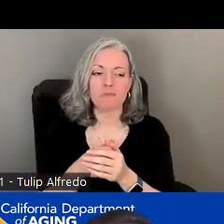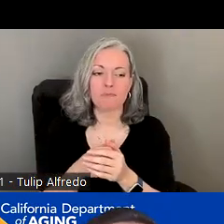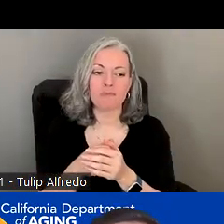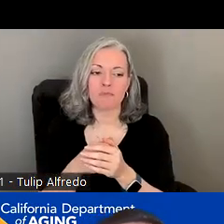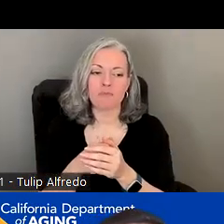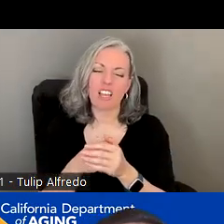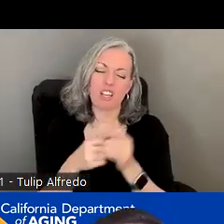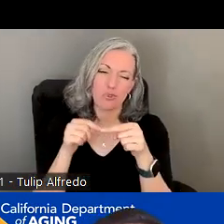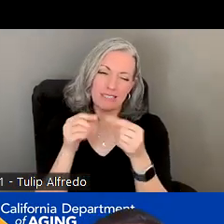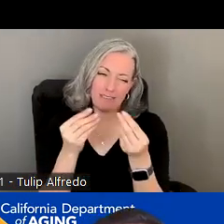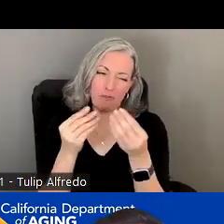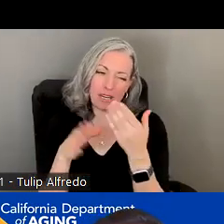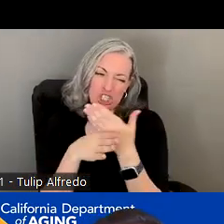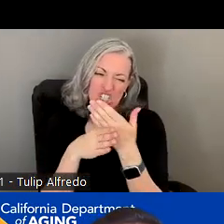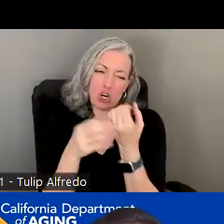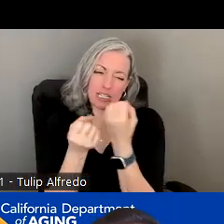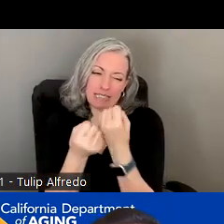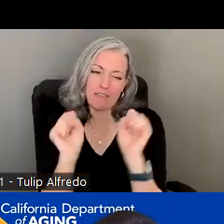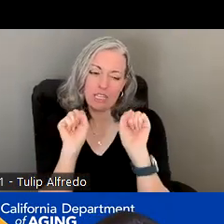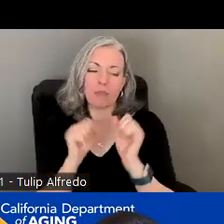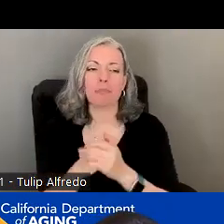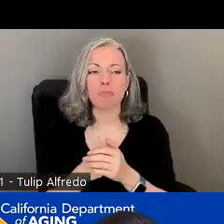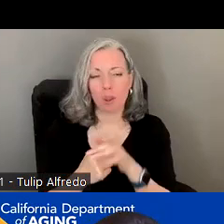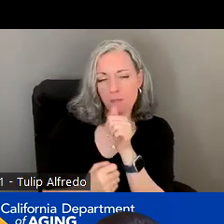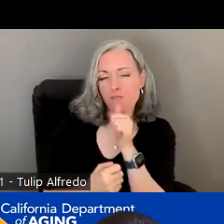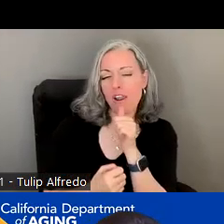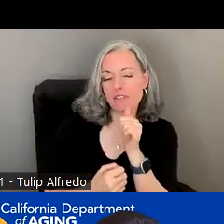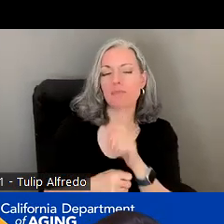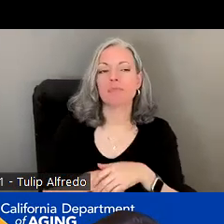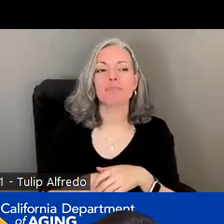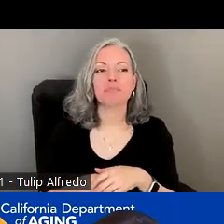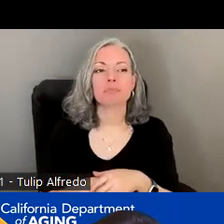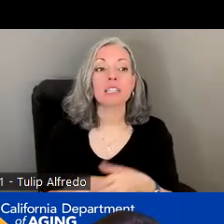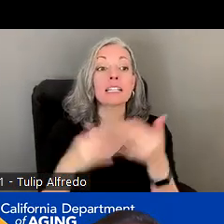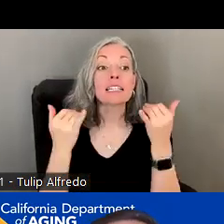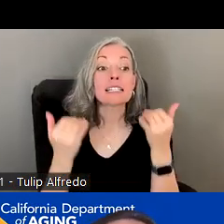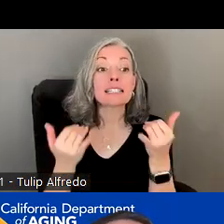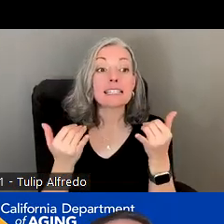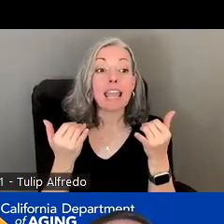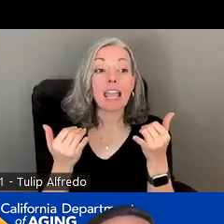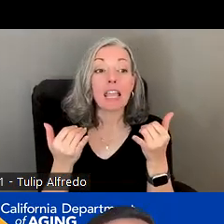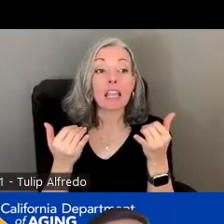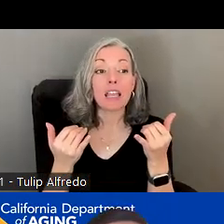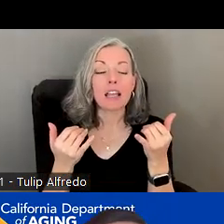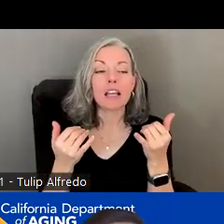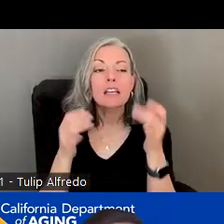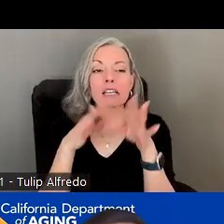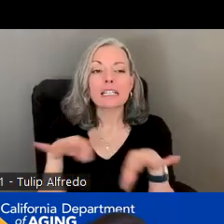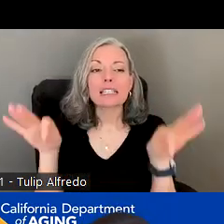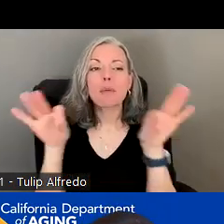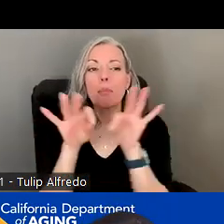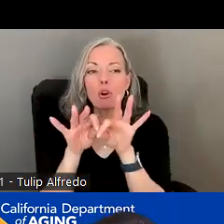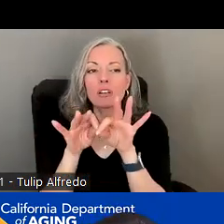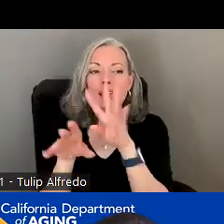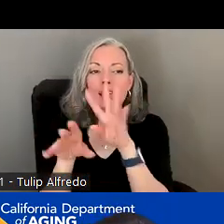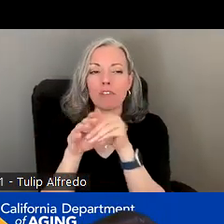course. Next slide, please. So I have one more slide. It's a really quick update for today. The next slide is kind of an important part 2 of the survey. So a